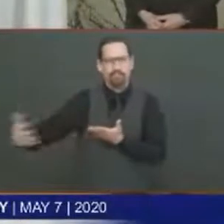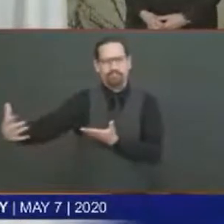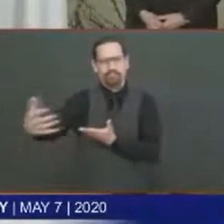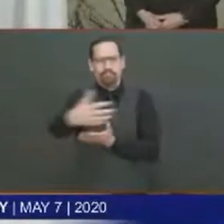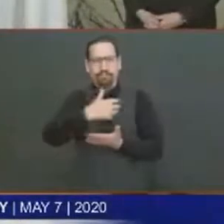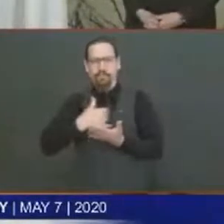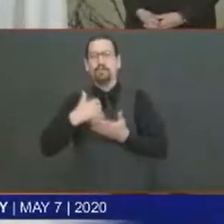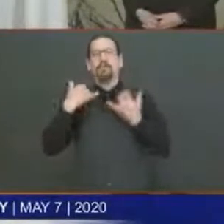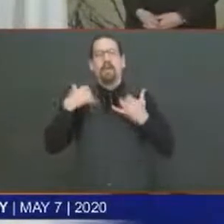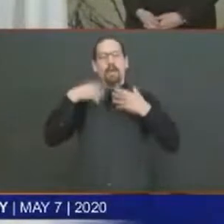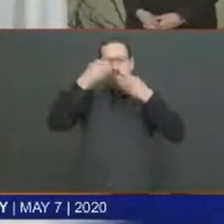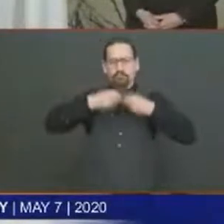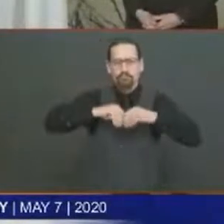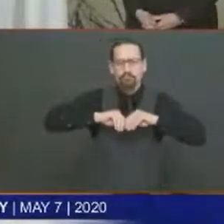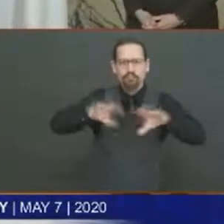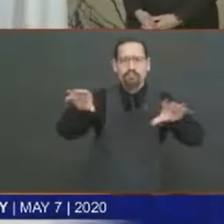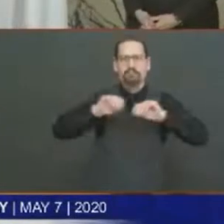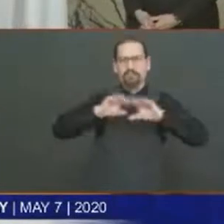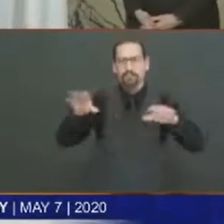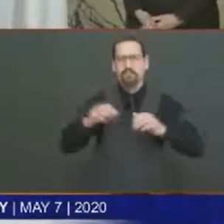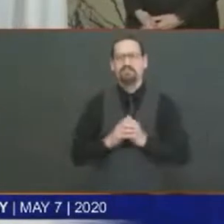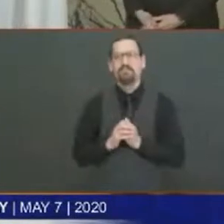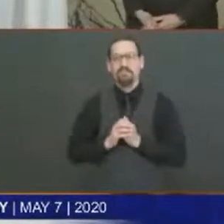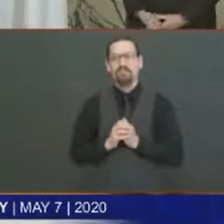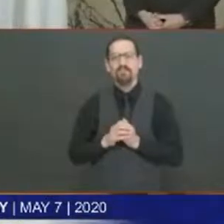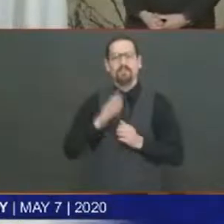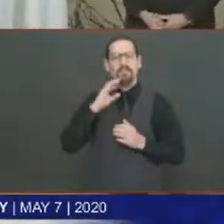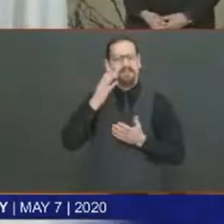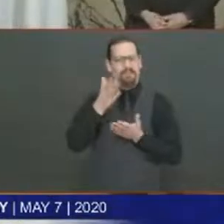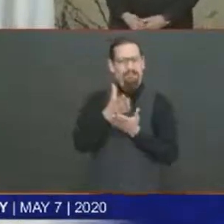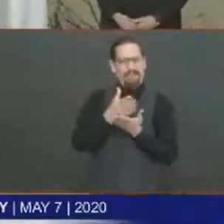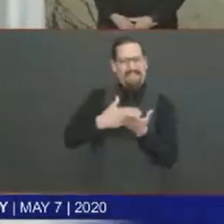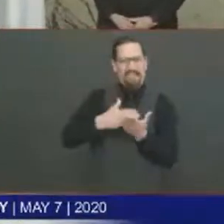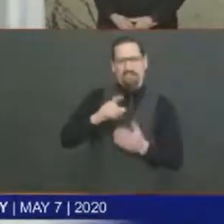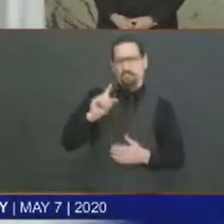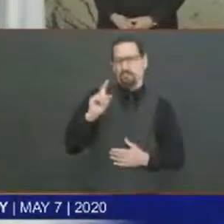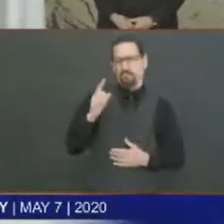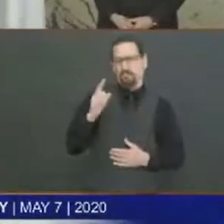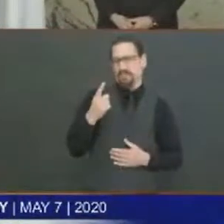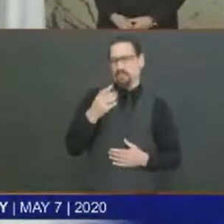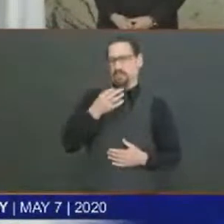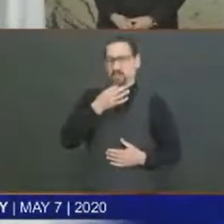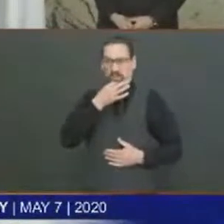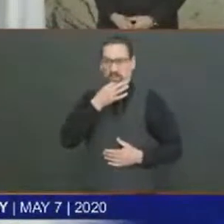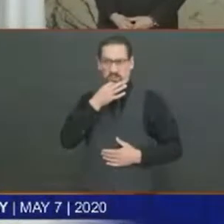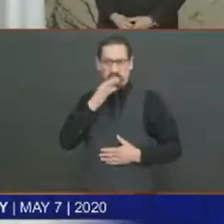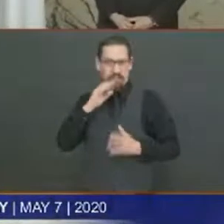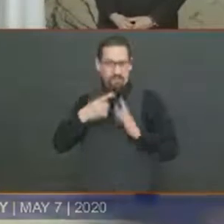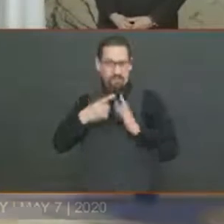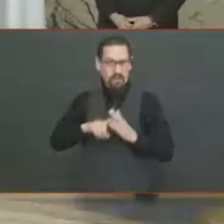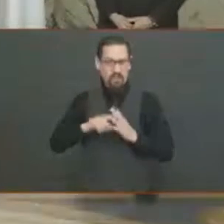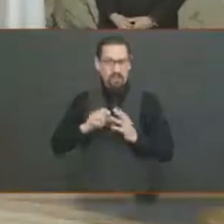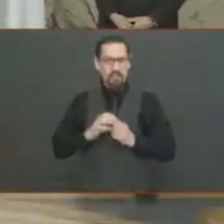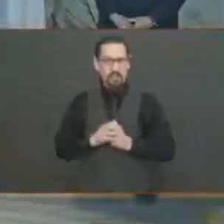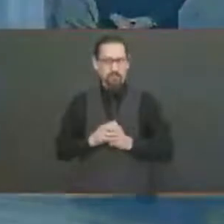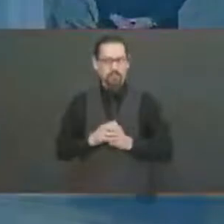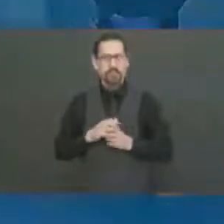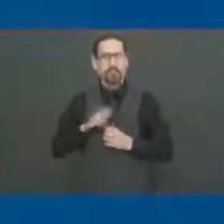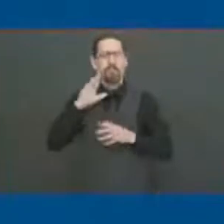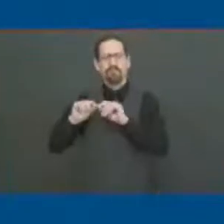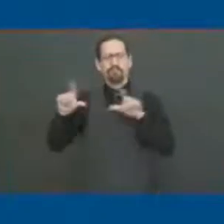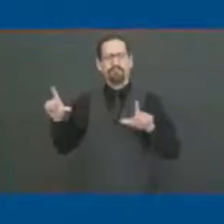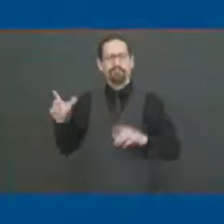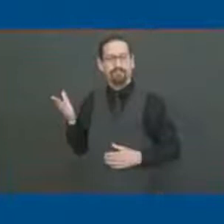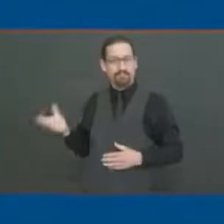with the coronavirus here in Rhode Island. We'll start, as we always do, putting the data up on the screen. As you can see from the